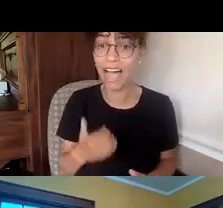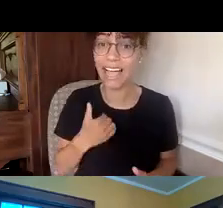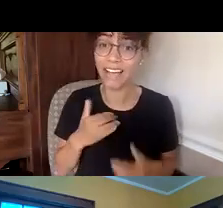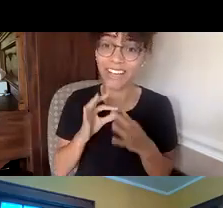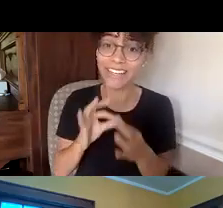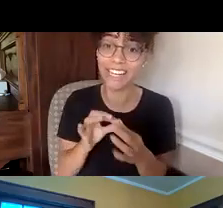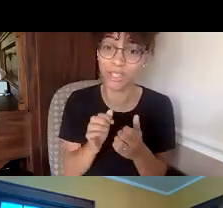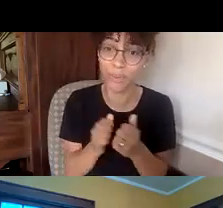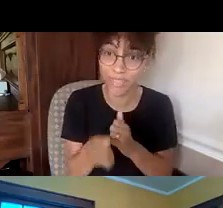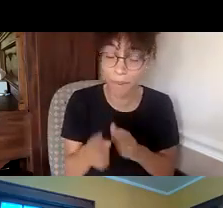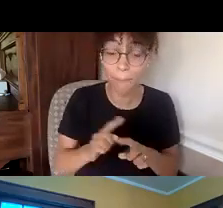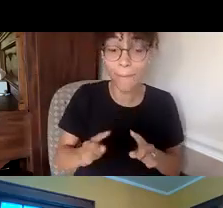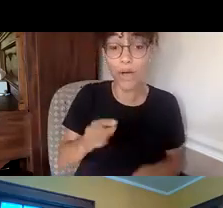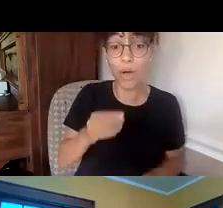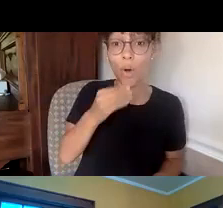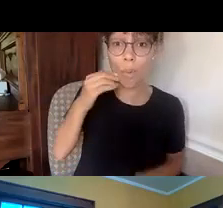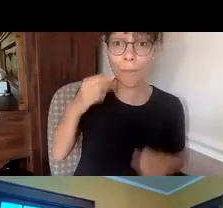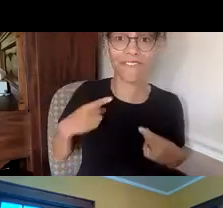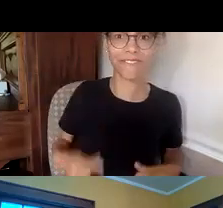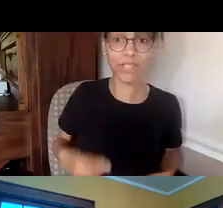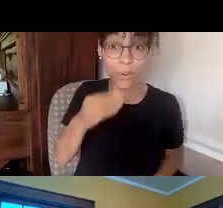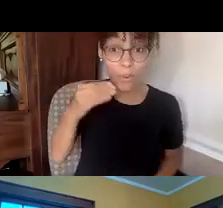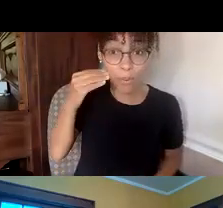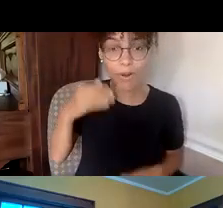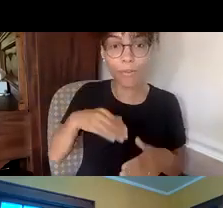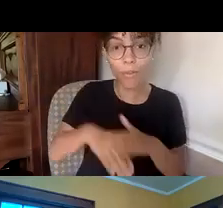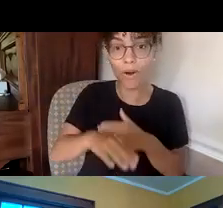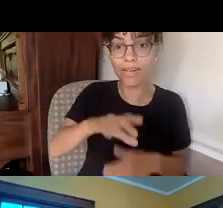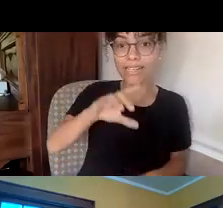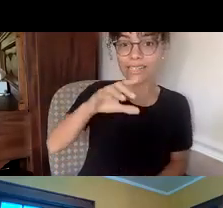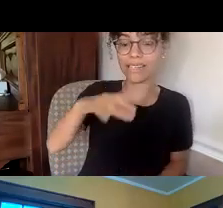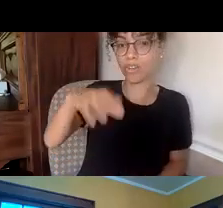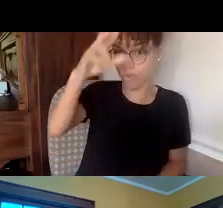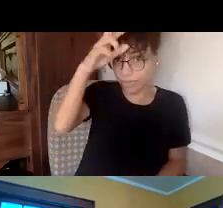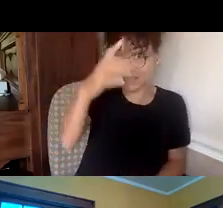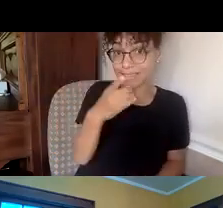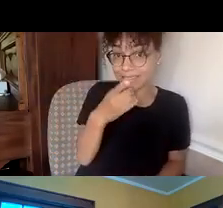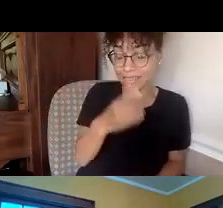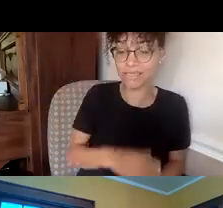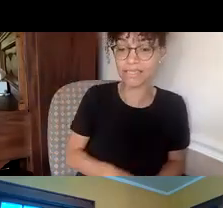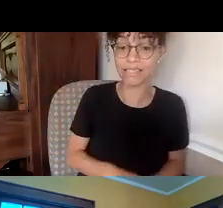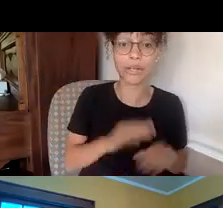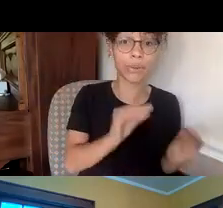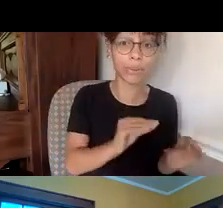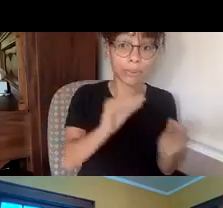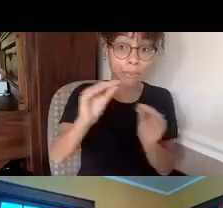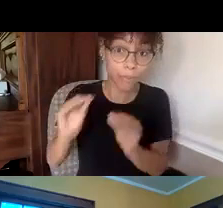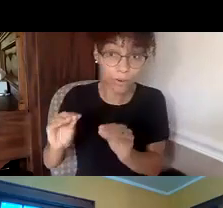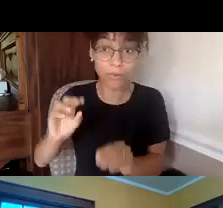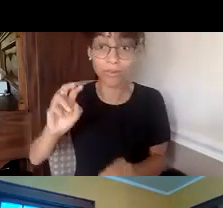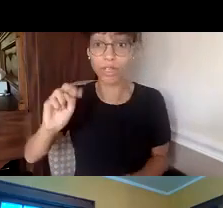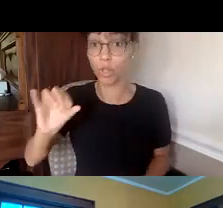them. But home, like physical home, would be I was born in Dominican Republic. Then we moved to New